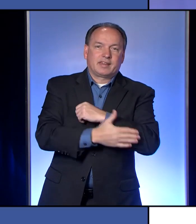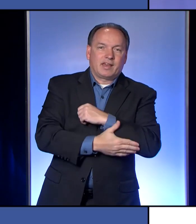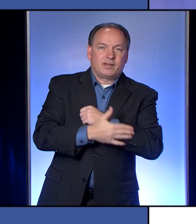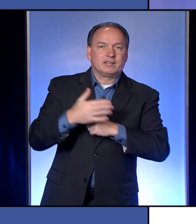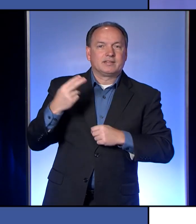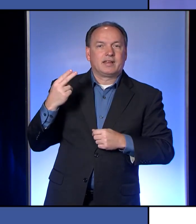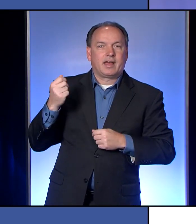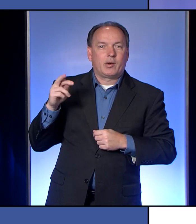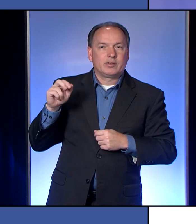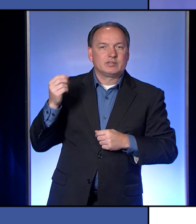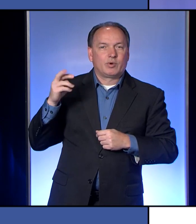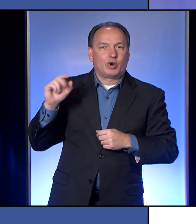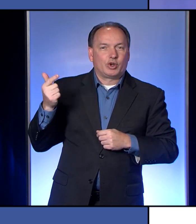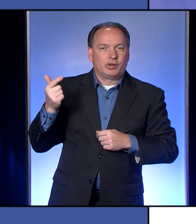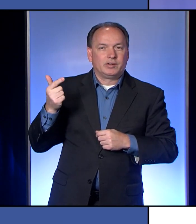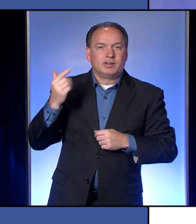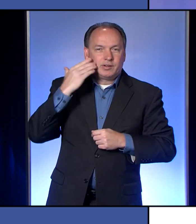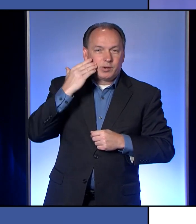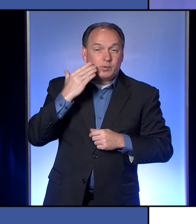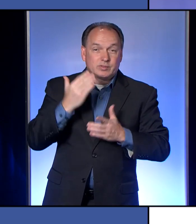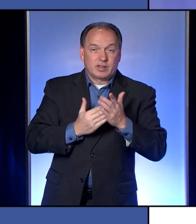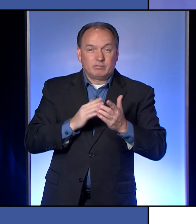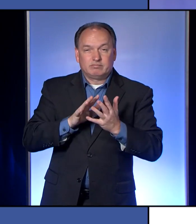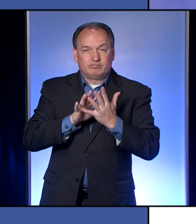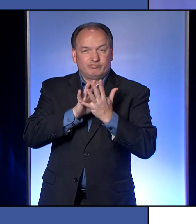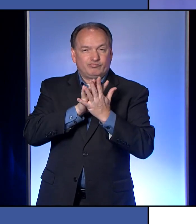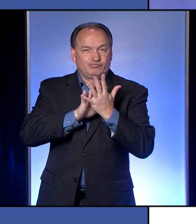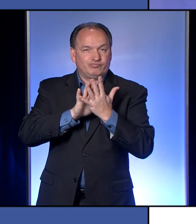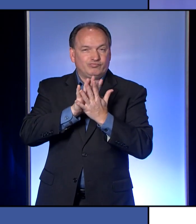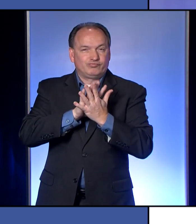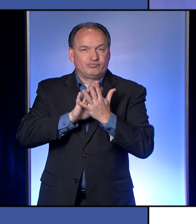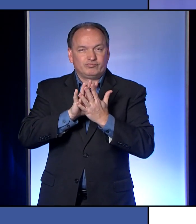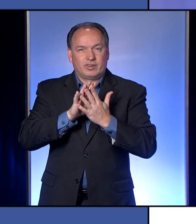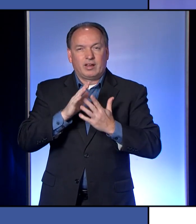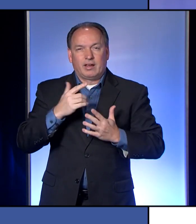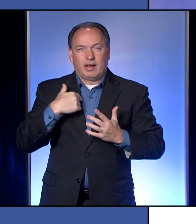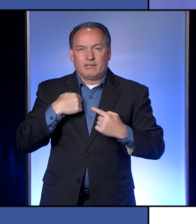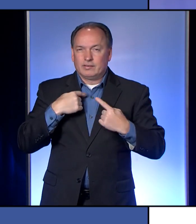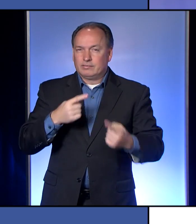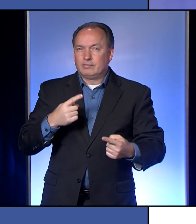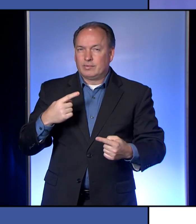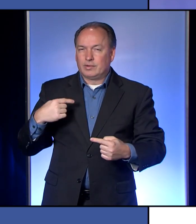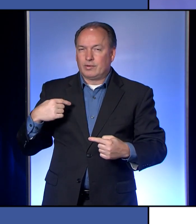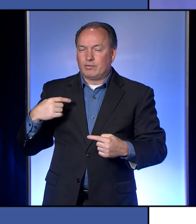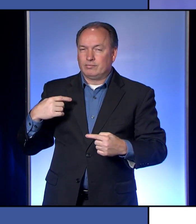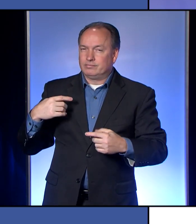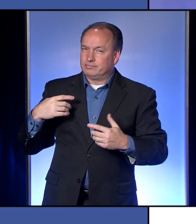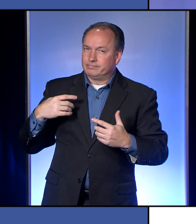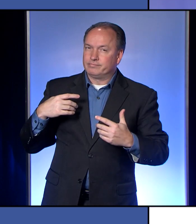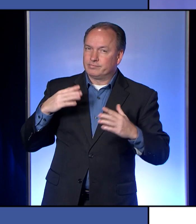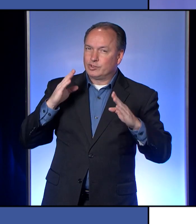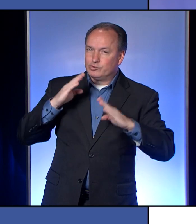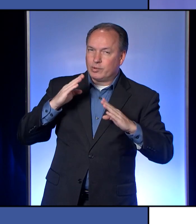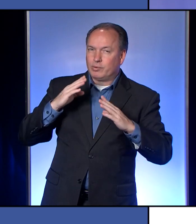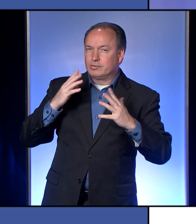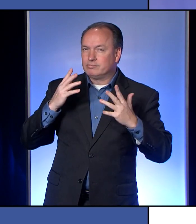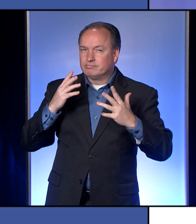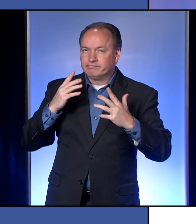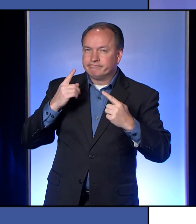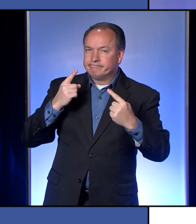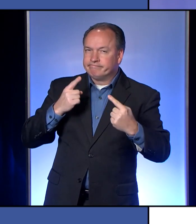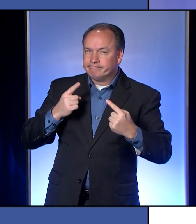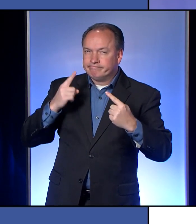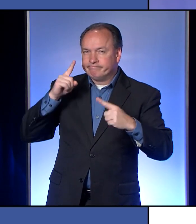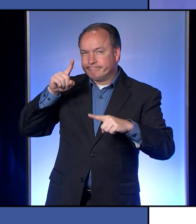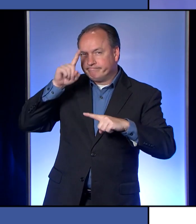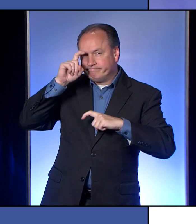as an example. And so there is some gray areas that have troubled me as we talk to the state and try to get some guidance on